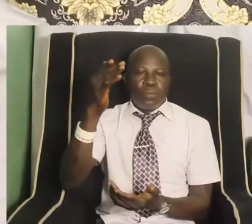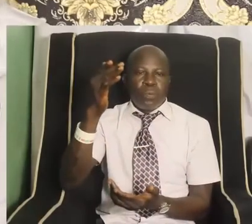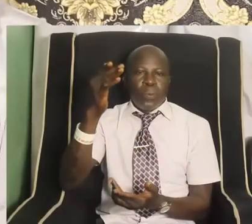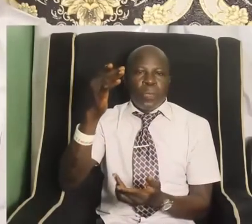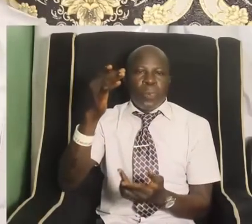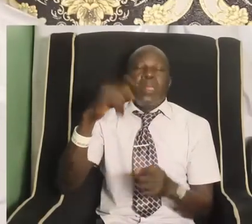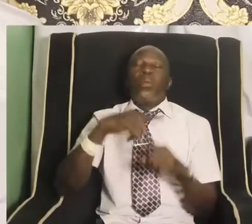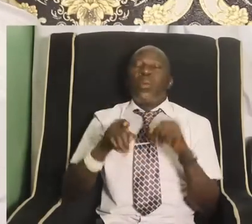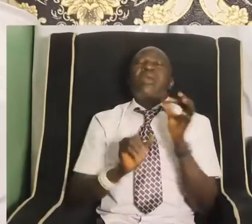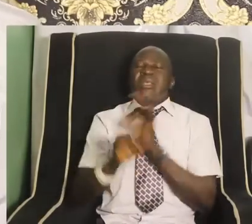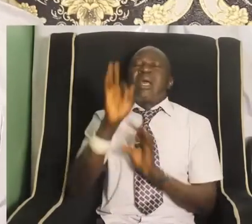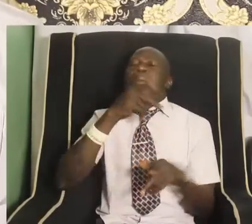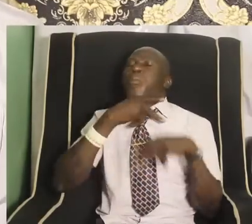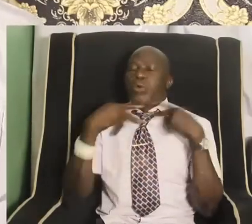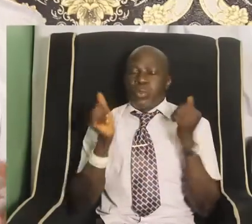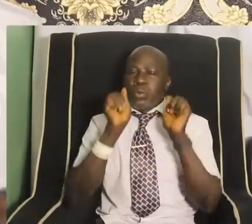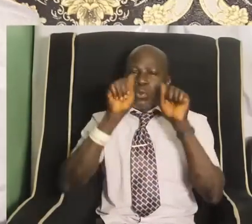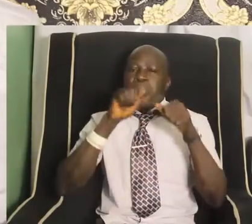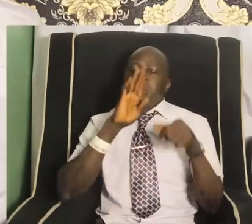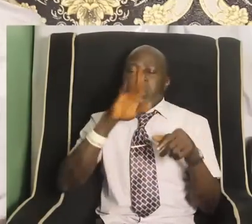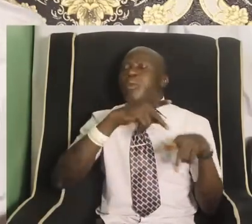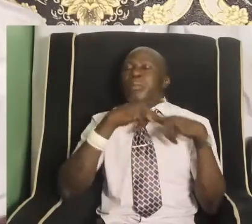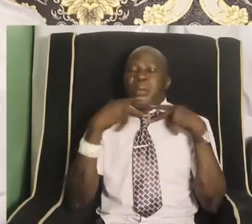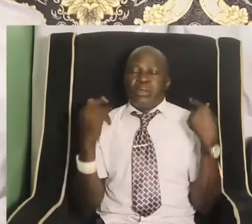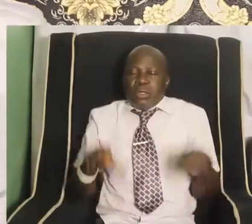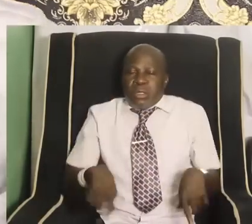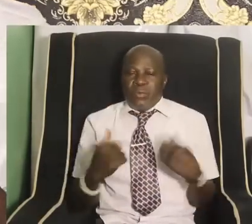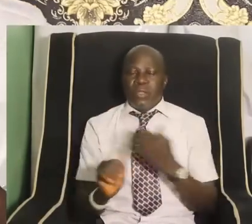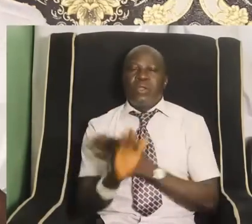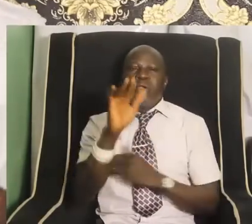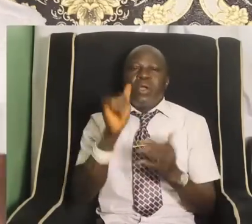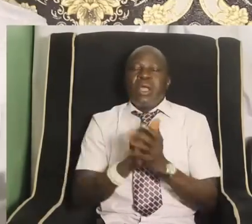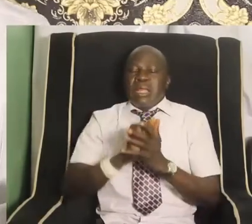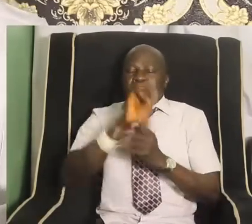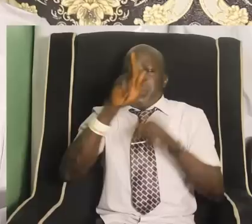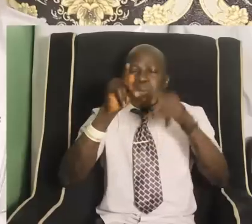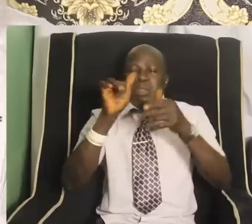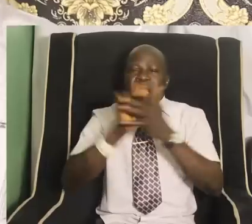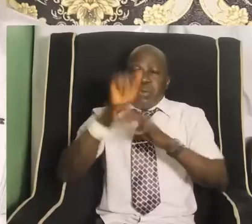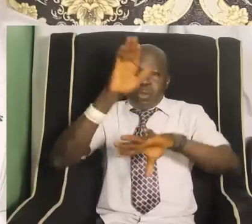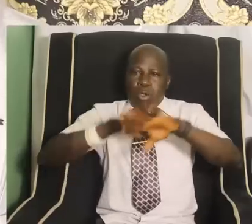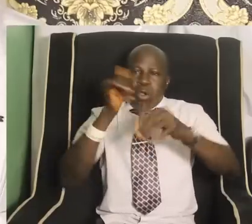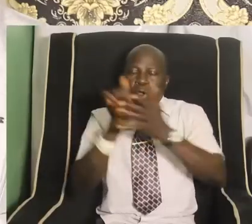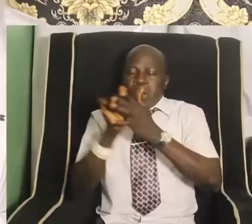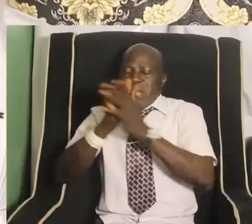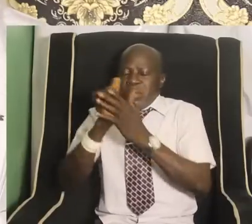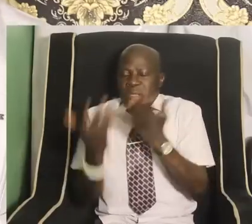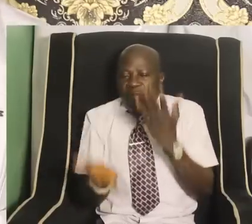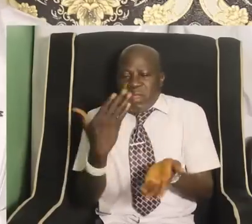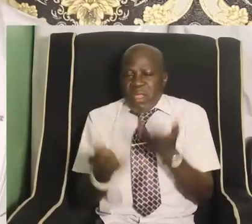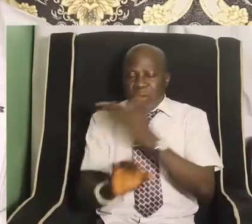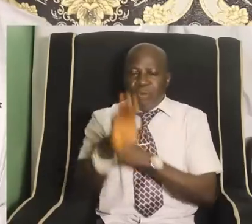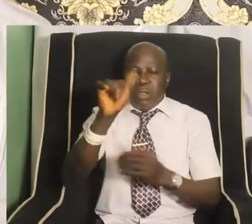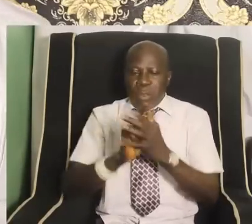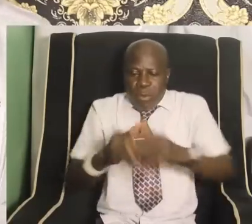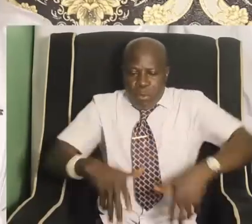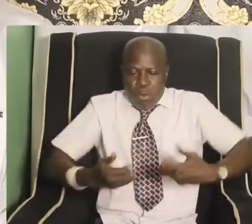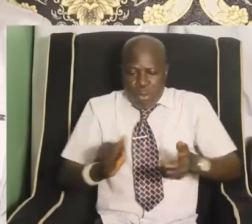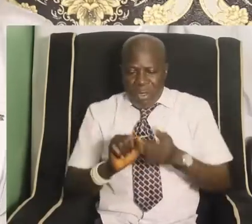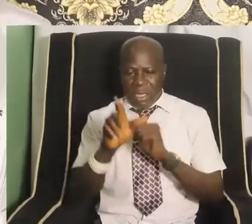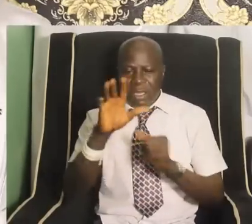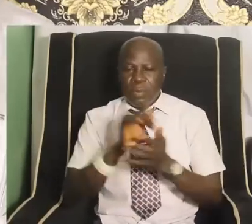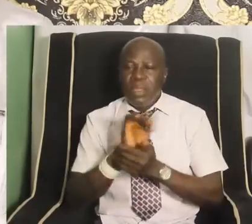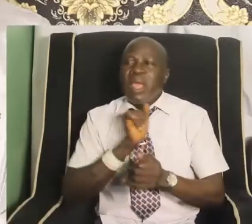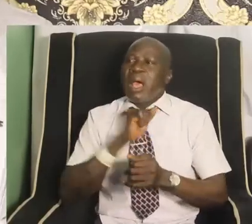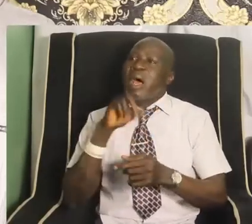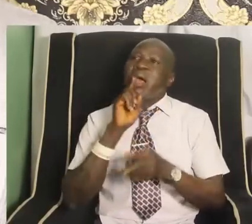be possible you may be an oracle of the living God. The people that have been called that the fire of God is burning in